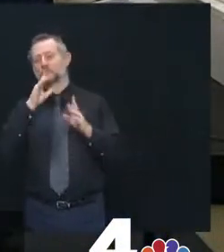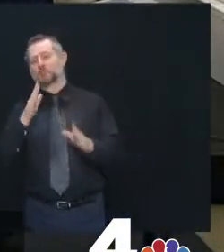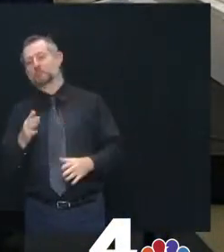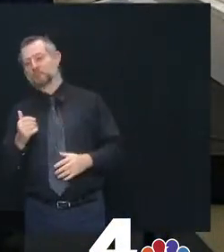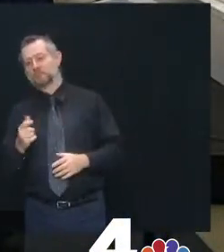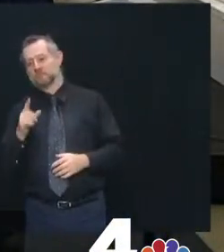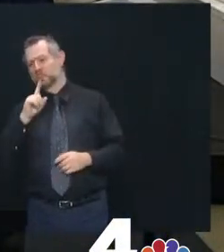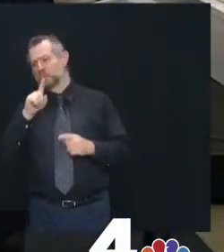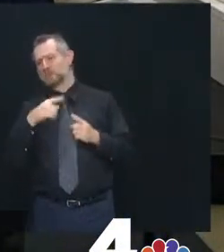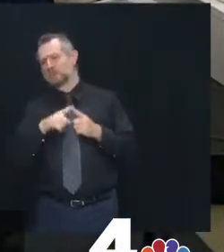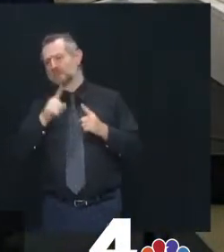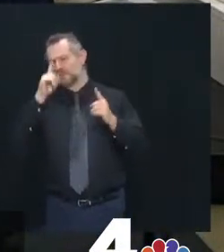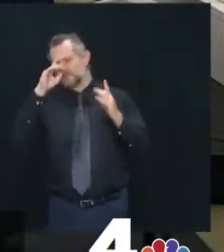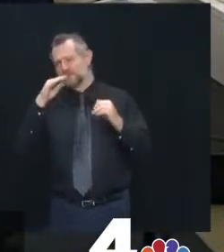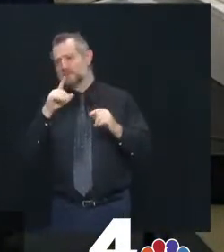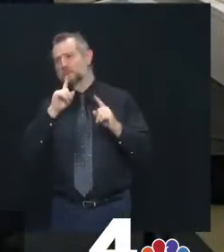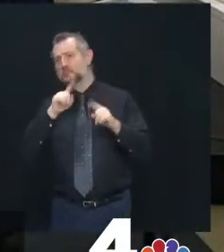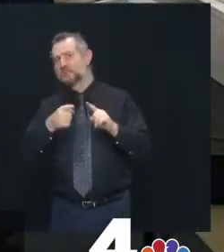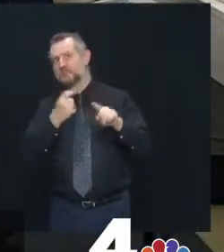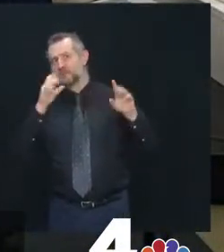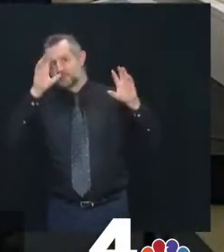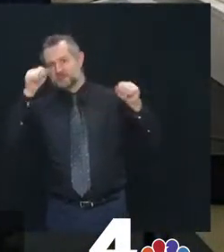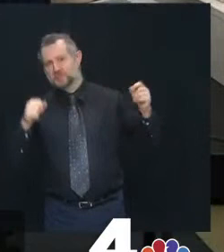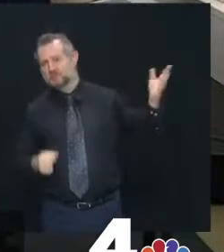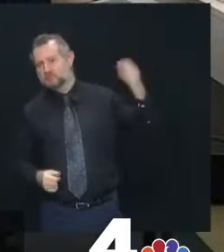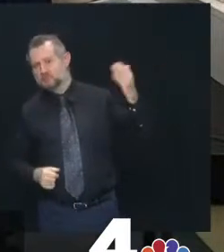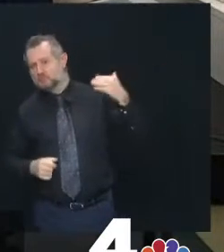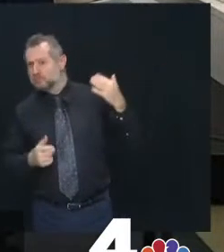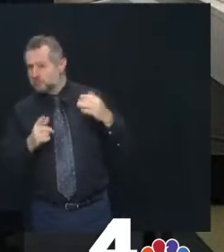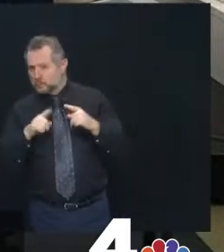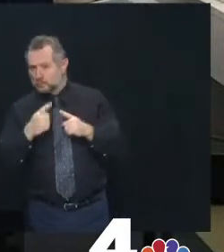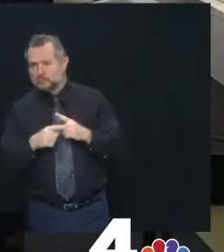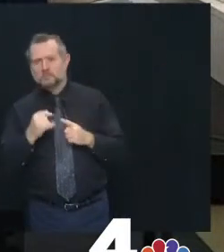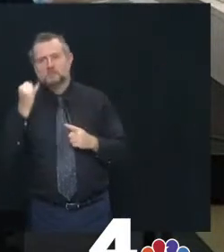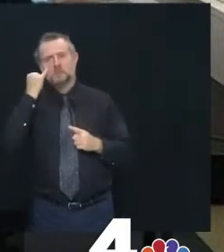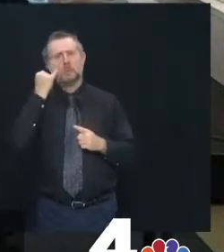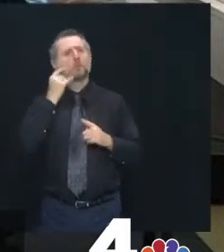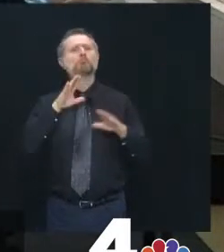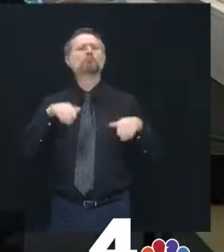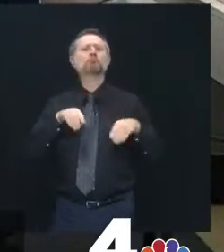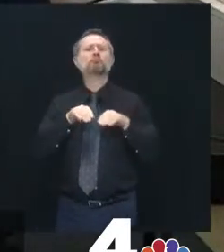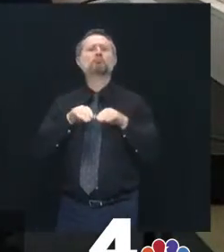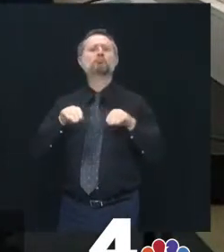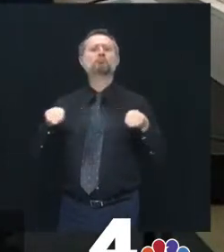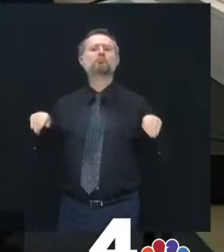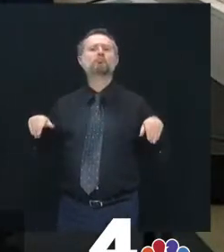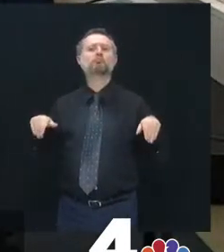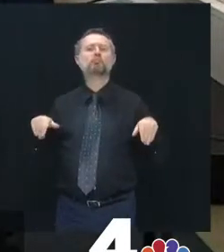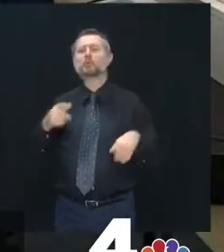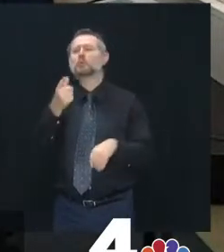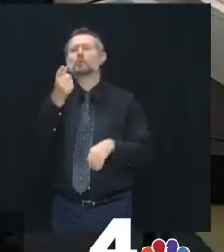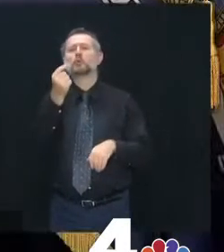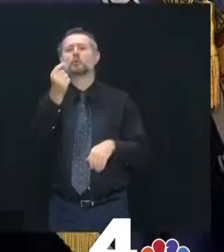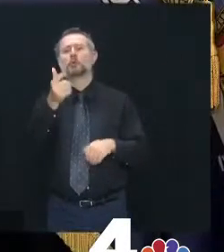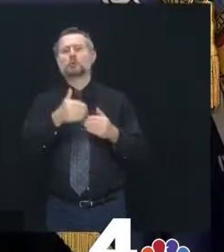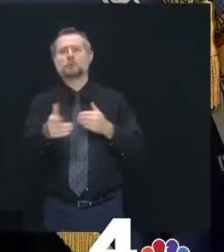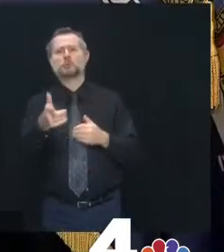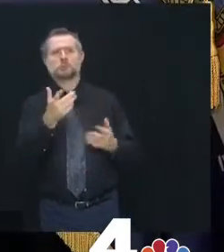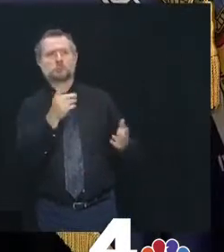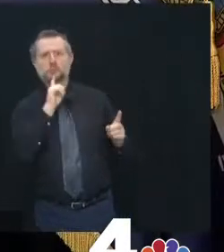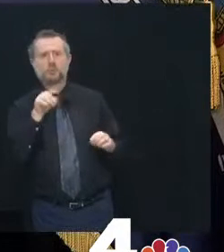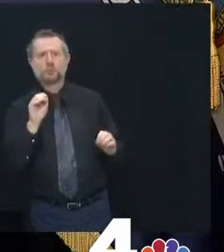something with regards to this, and what's the next step if they don't answer those 36 questions? We have